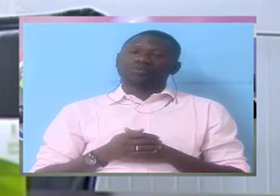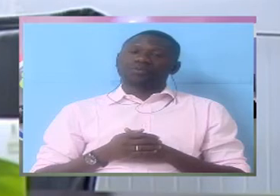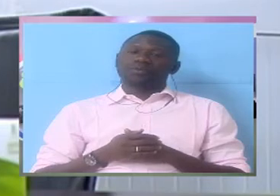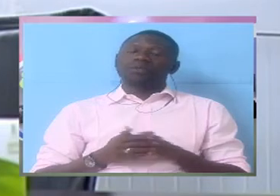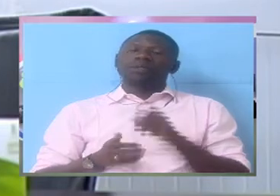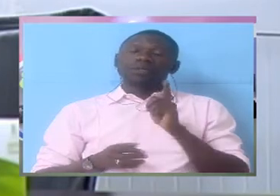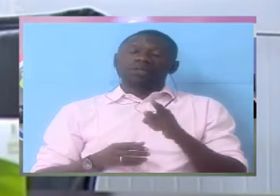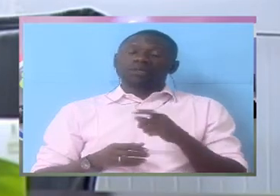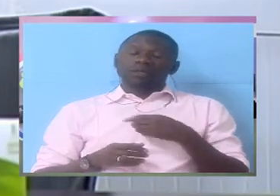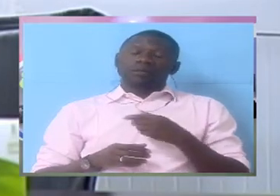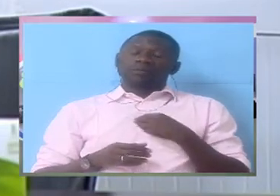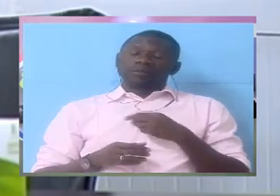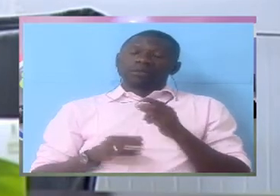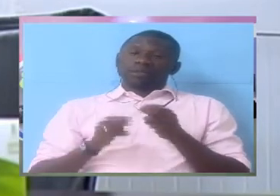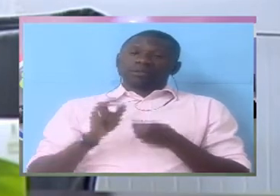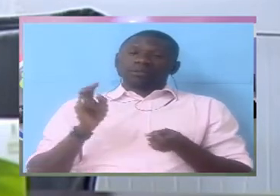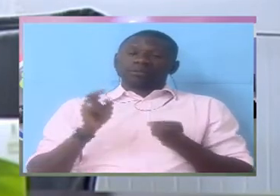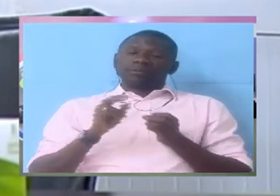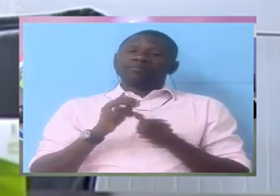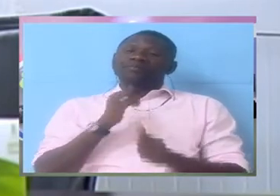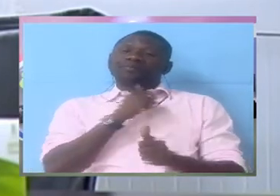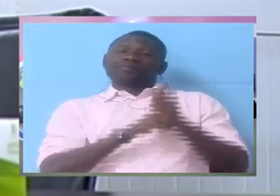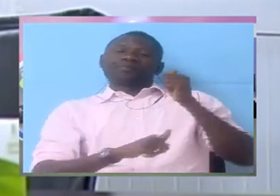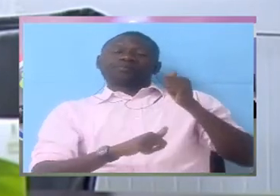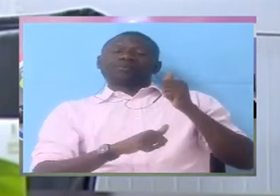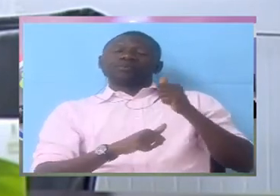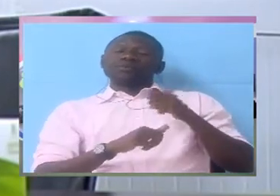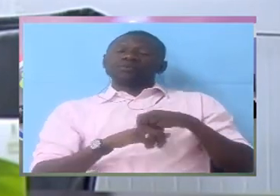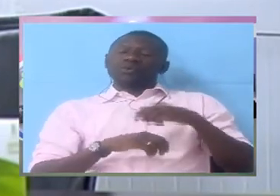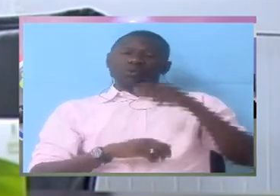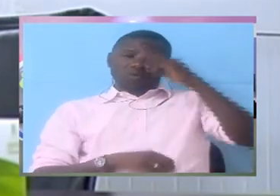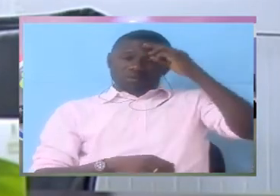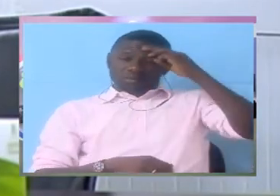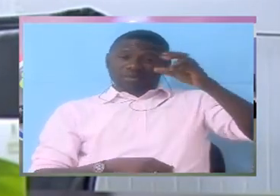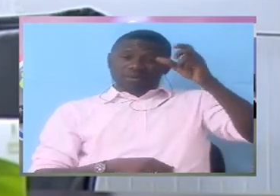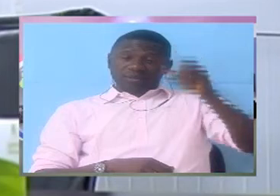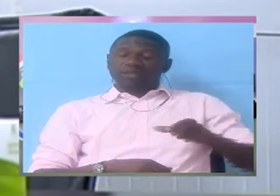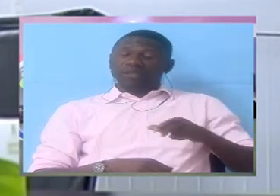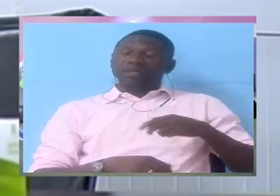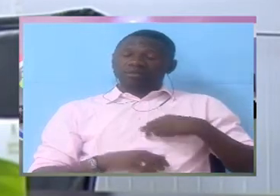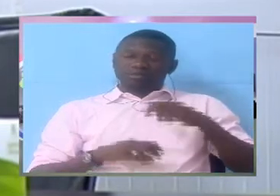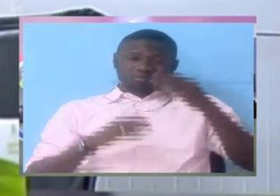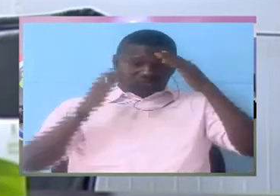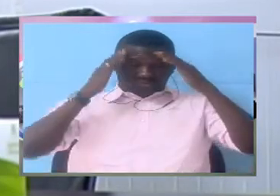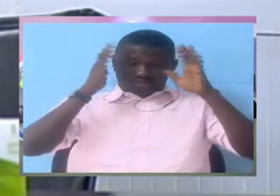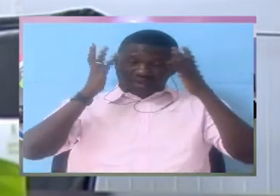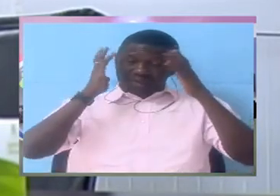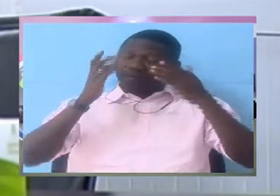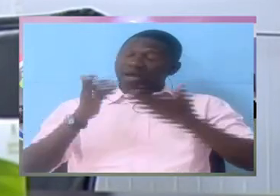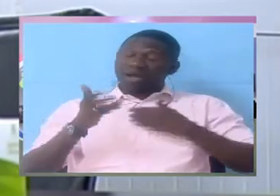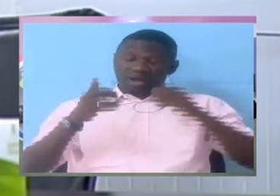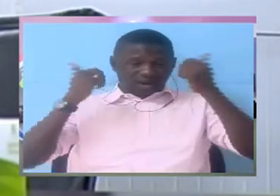that have been referred back to the departments as a departmental case.